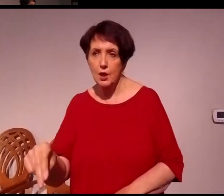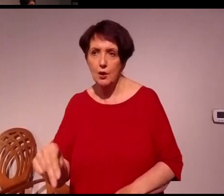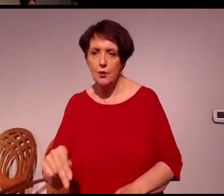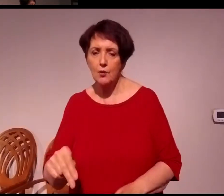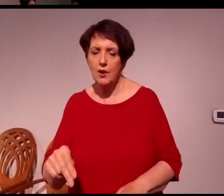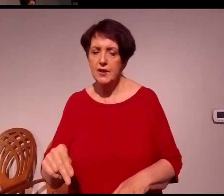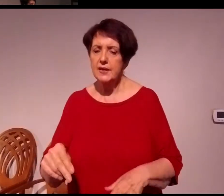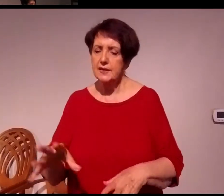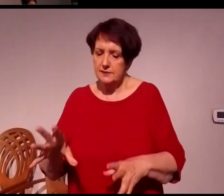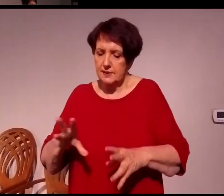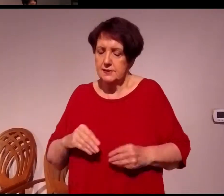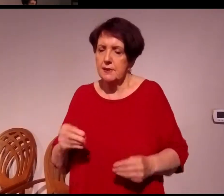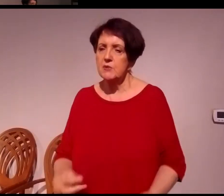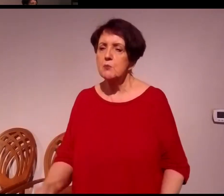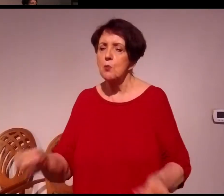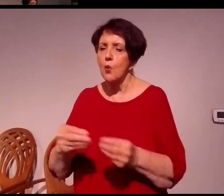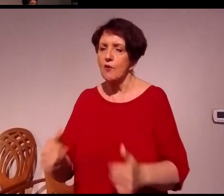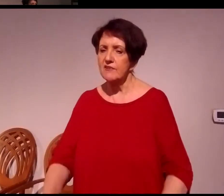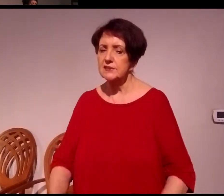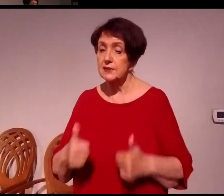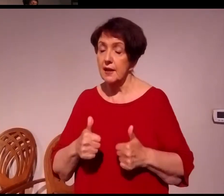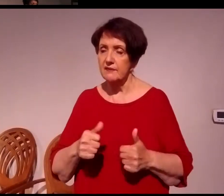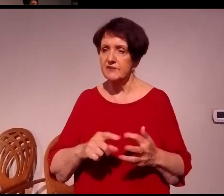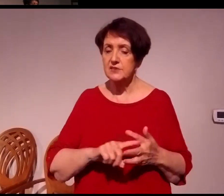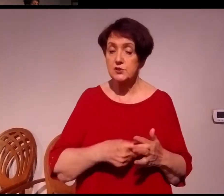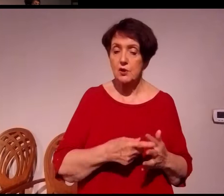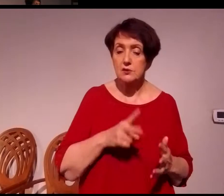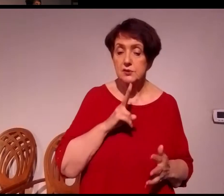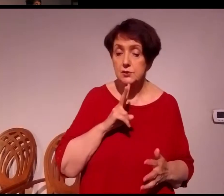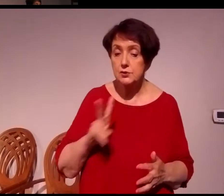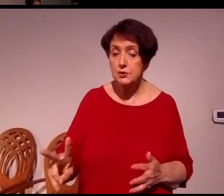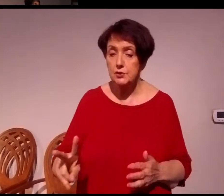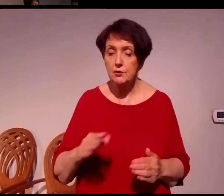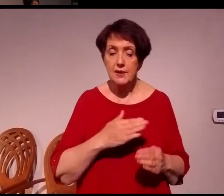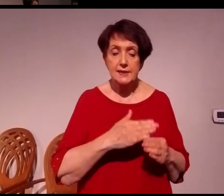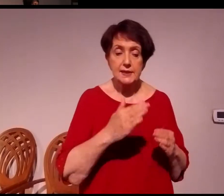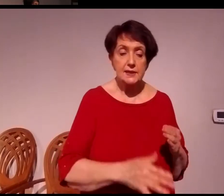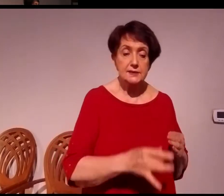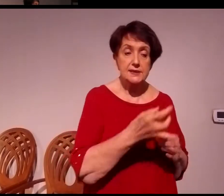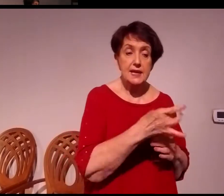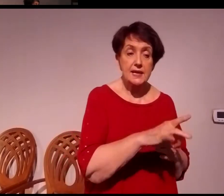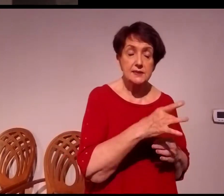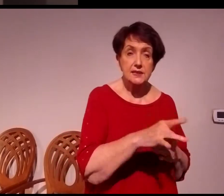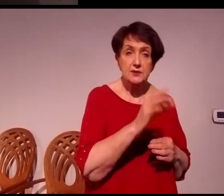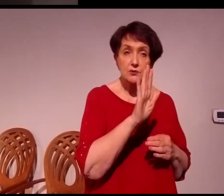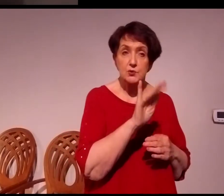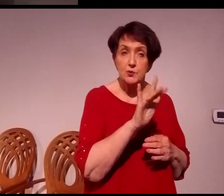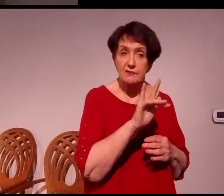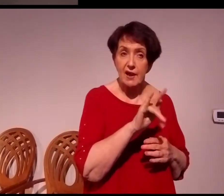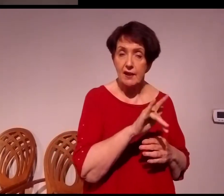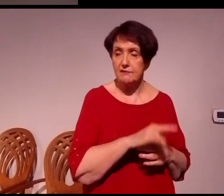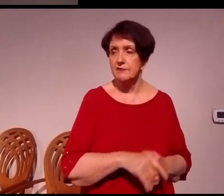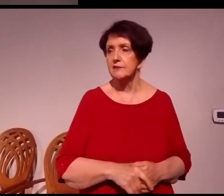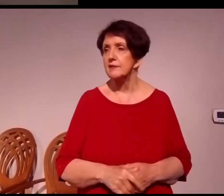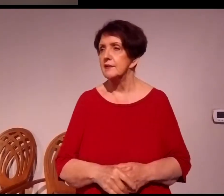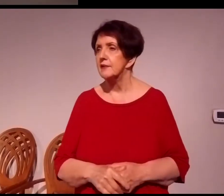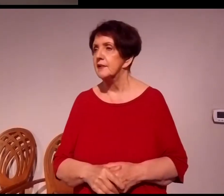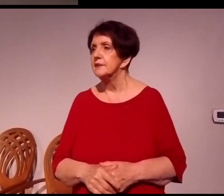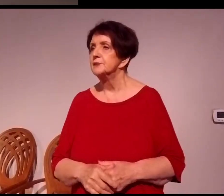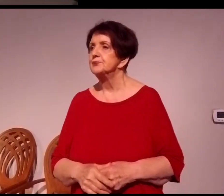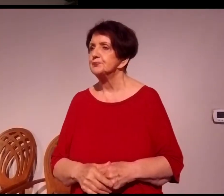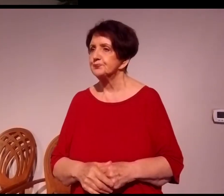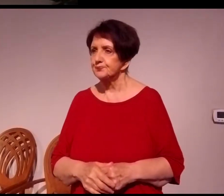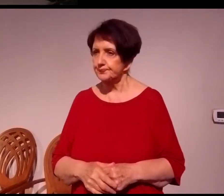their life, right? And it starts at 2 and it ends at 18 or 25 as children are